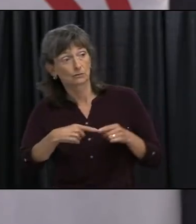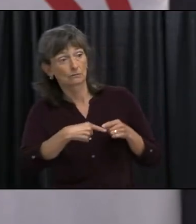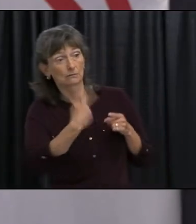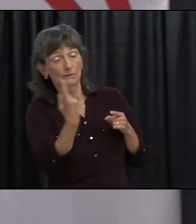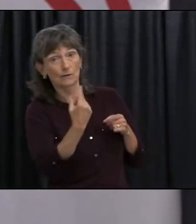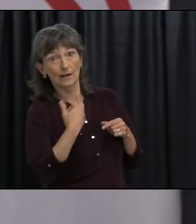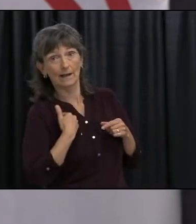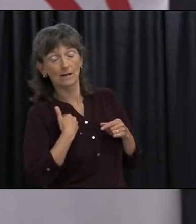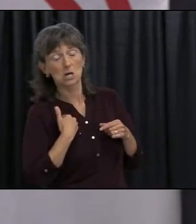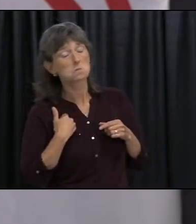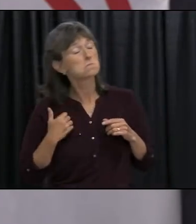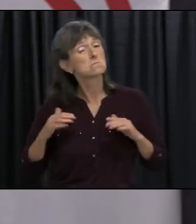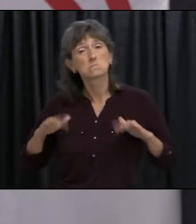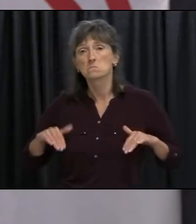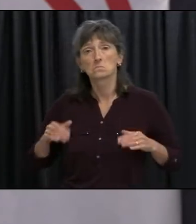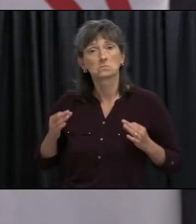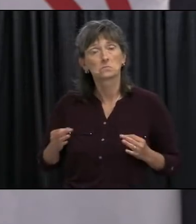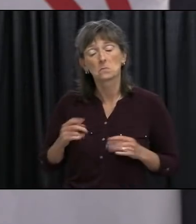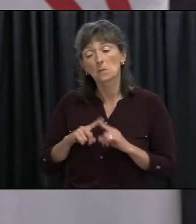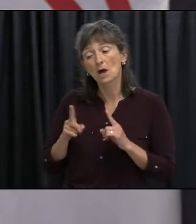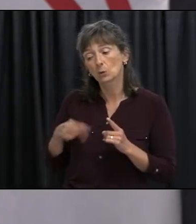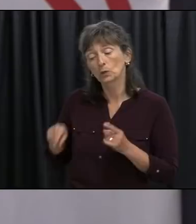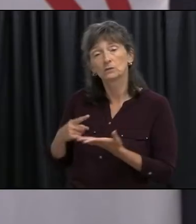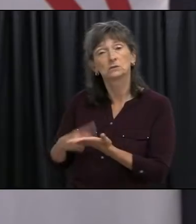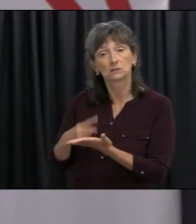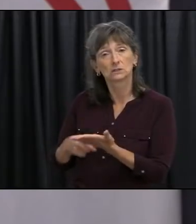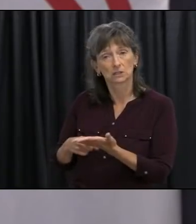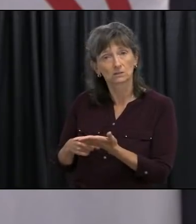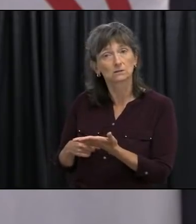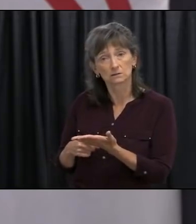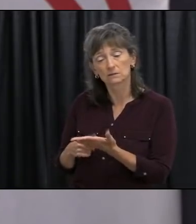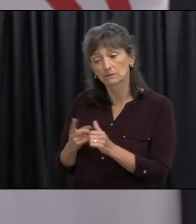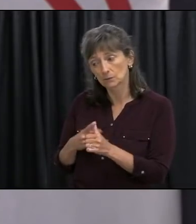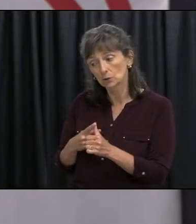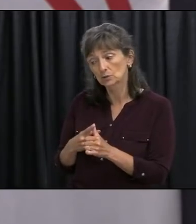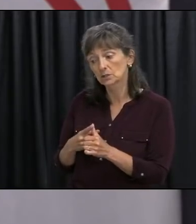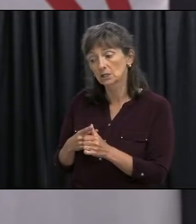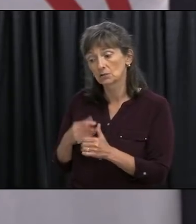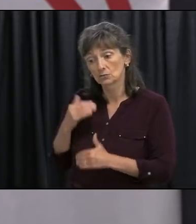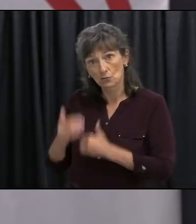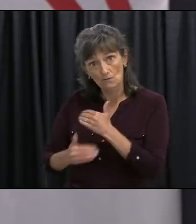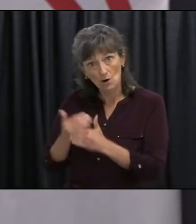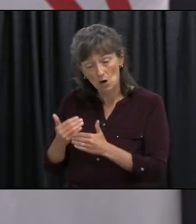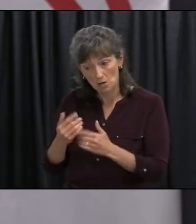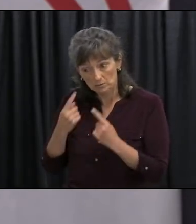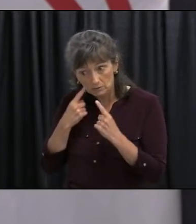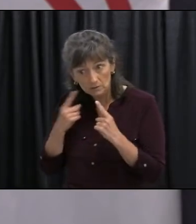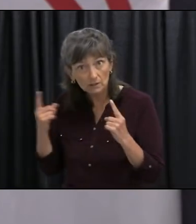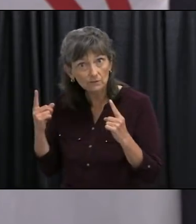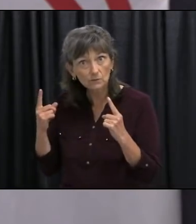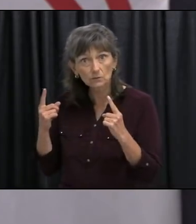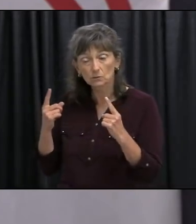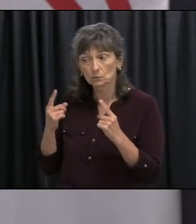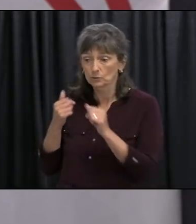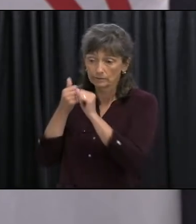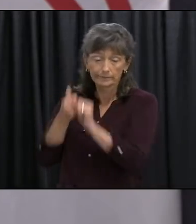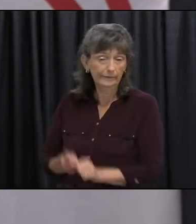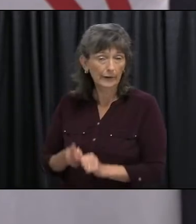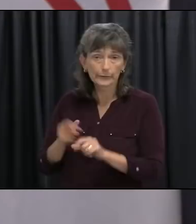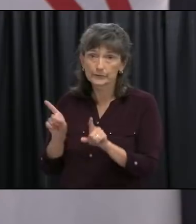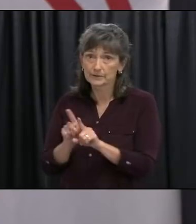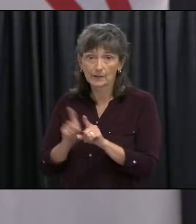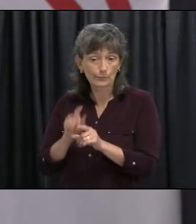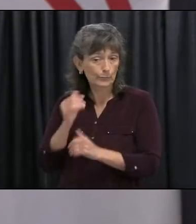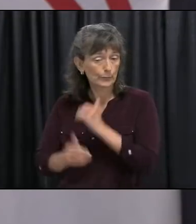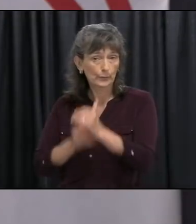made with this. So we'll use the decision-making mechanism that has worked for us to get us safely where we are today, and that is